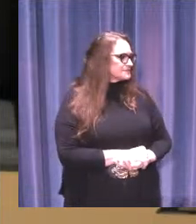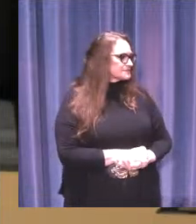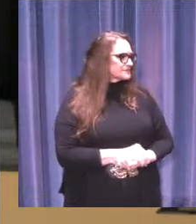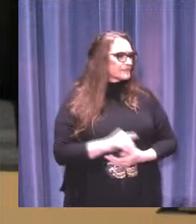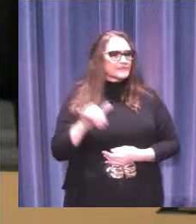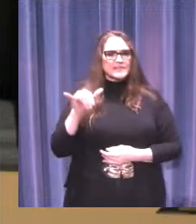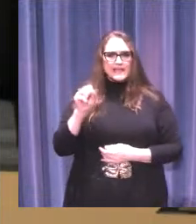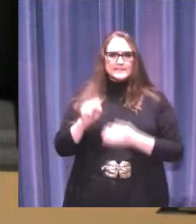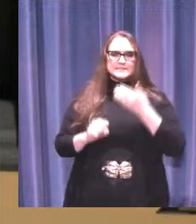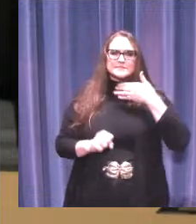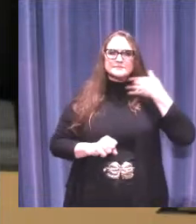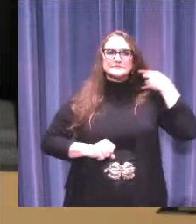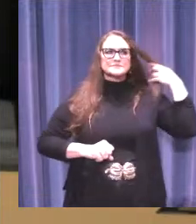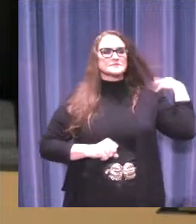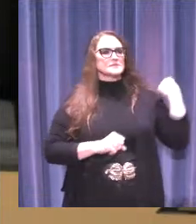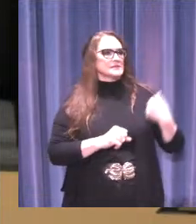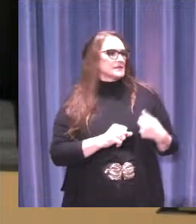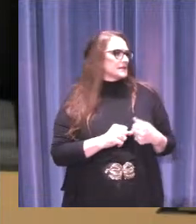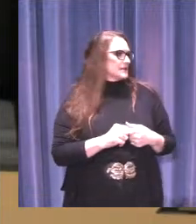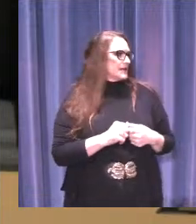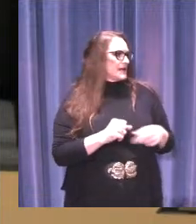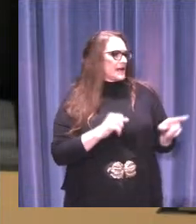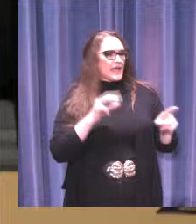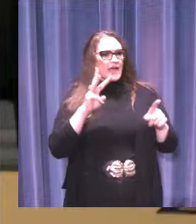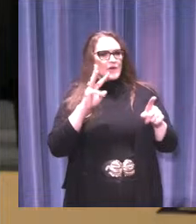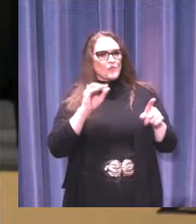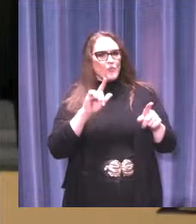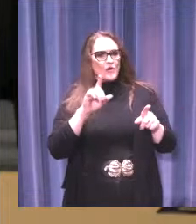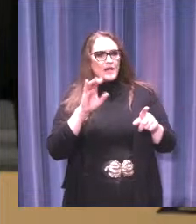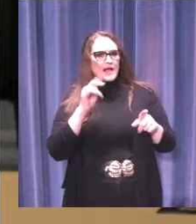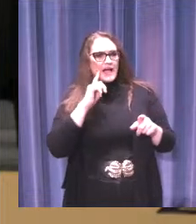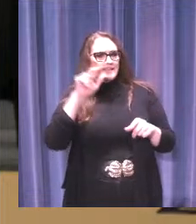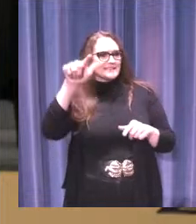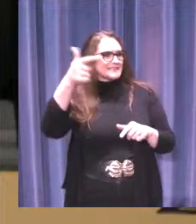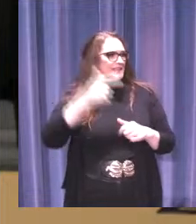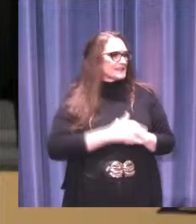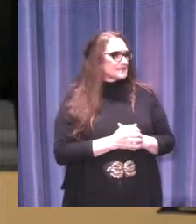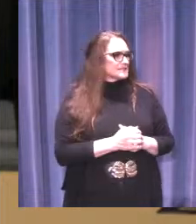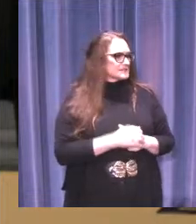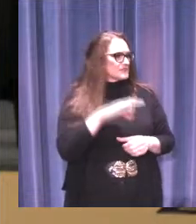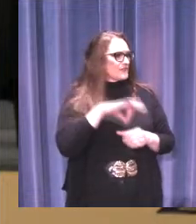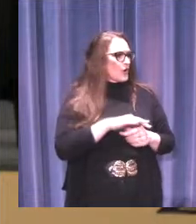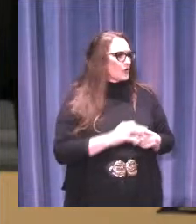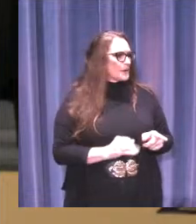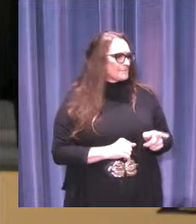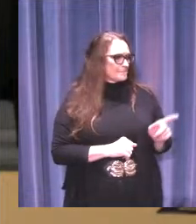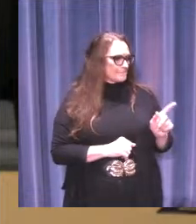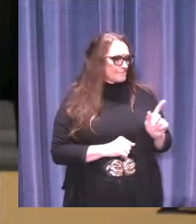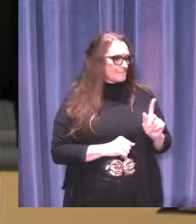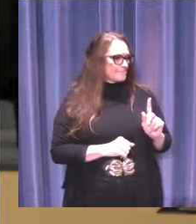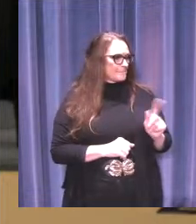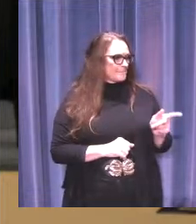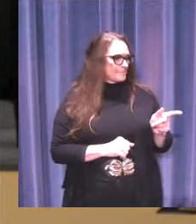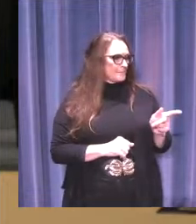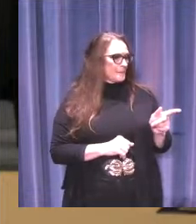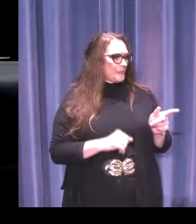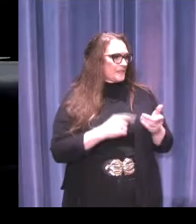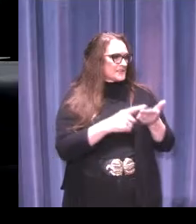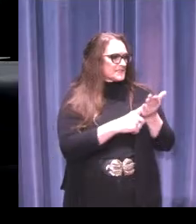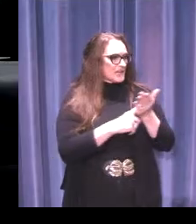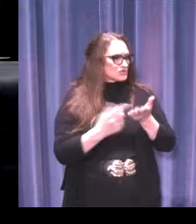Yes, okay. And Trustee Wolcott seconded the motion. Roll call vote. Well,